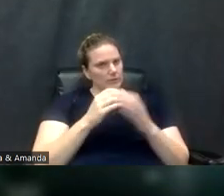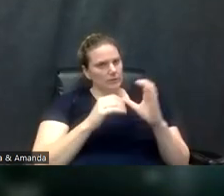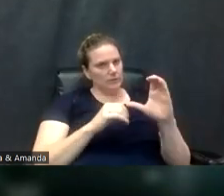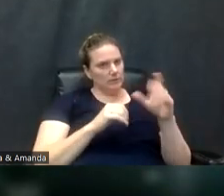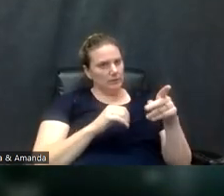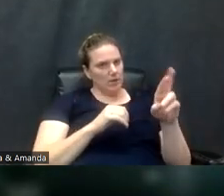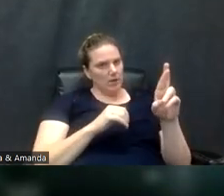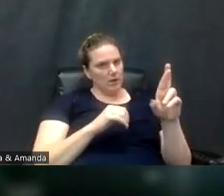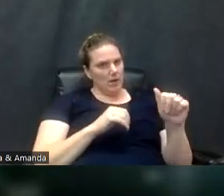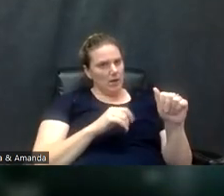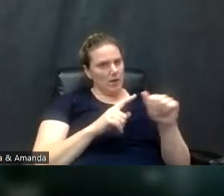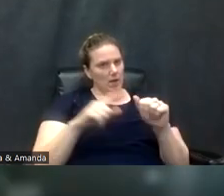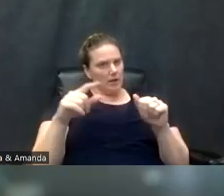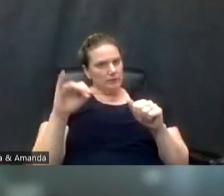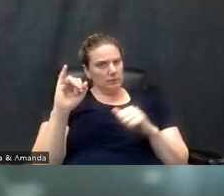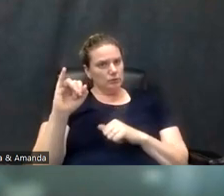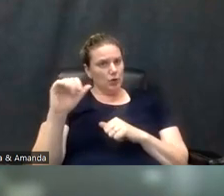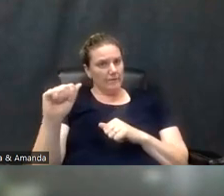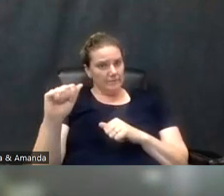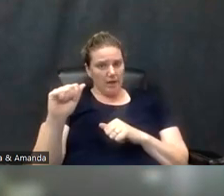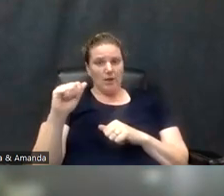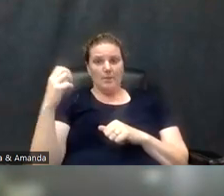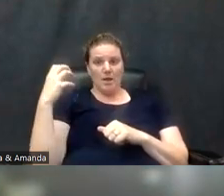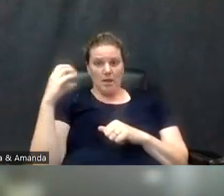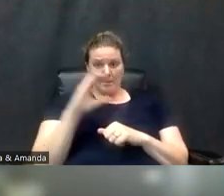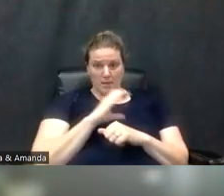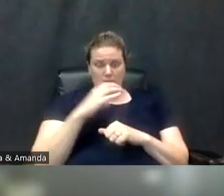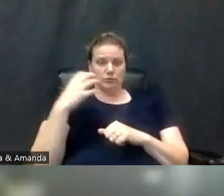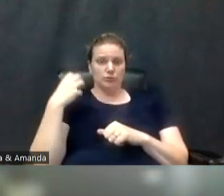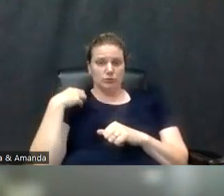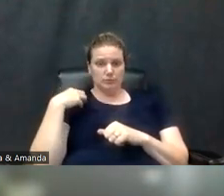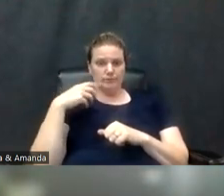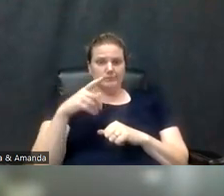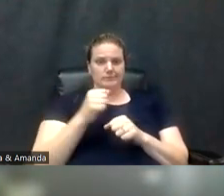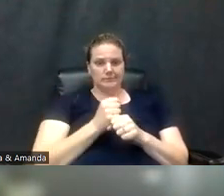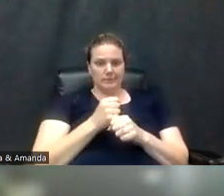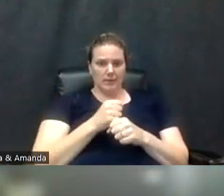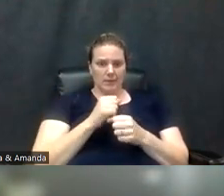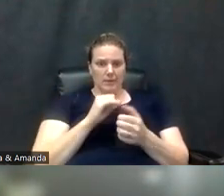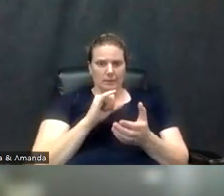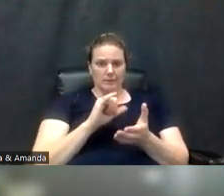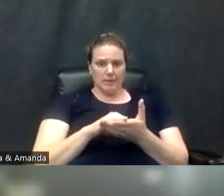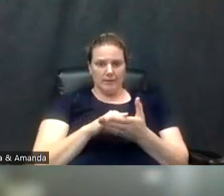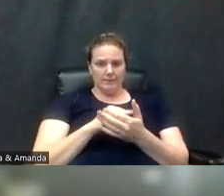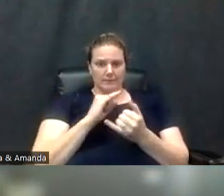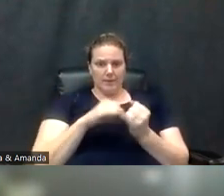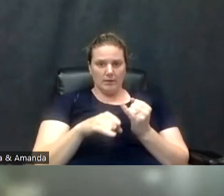CPRA and the Internal Affairs police chief, because it's the police chief who ends up, you know, making the final say